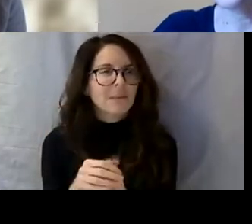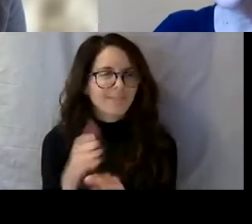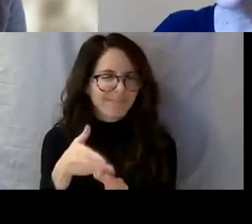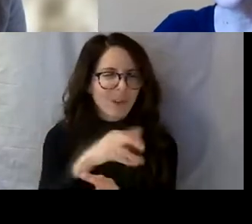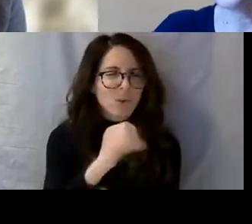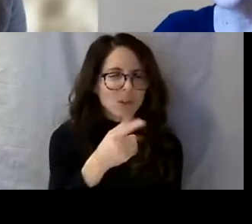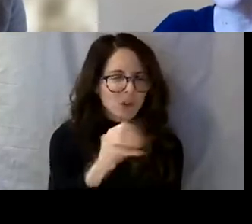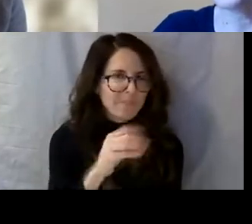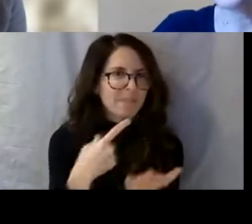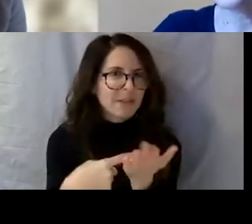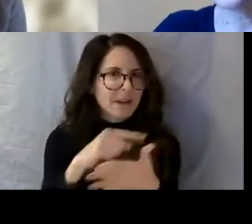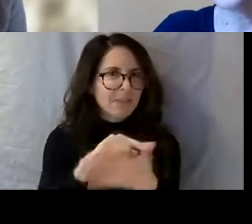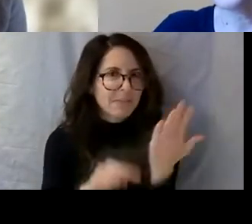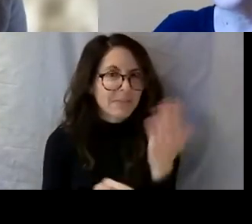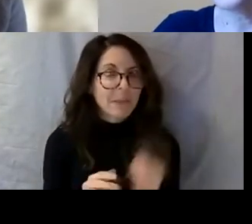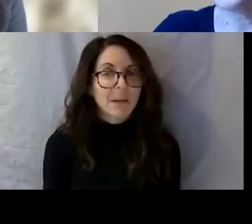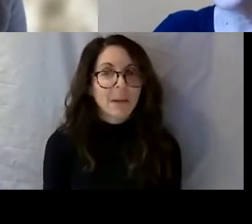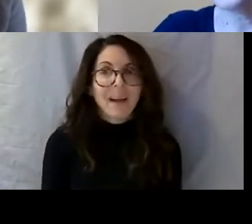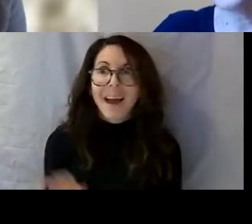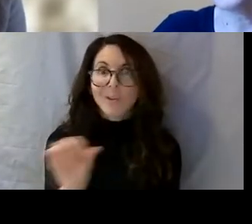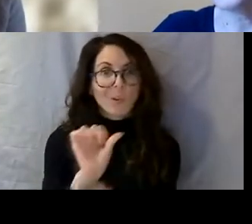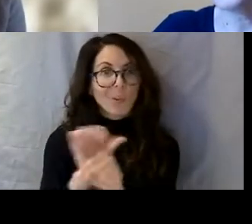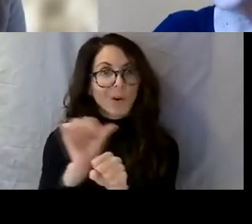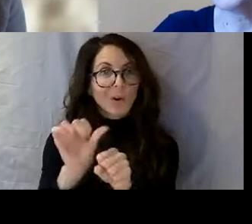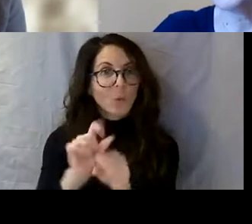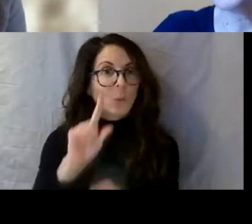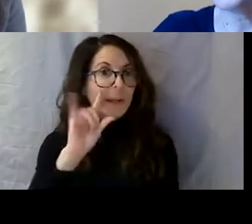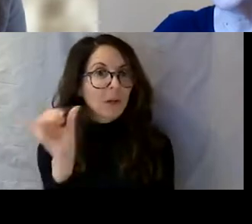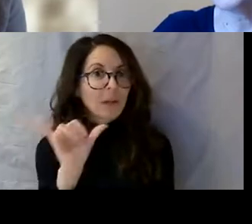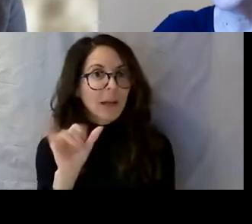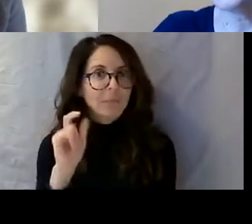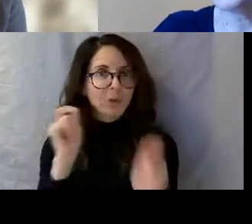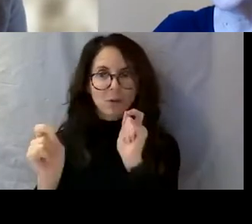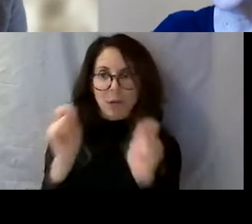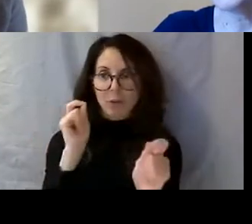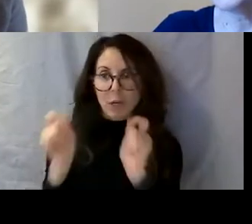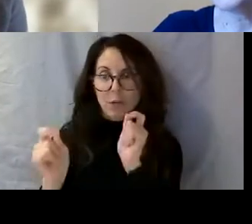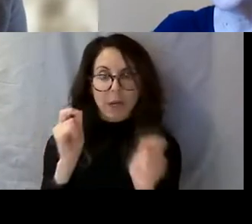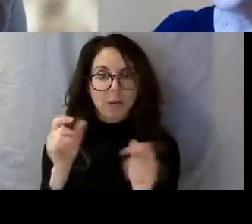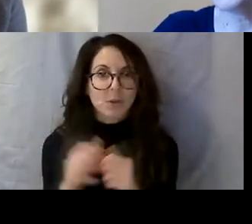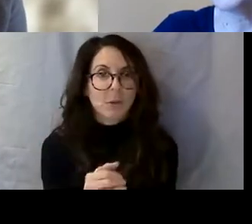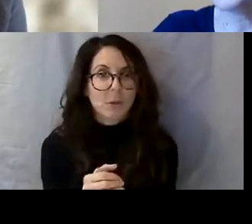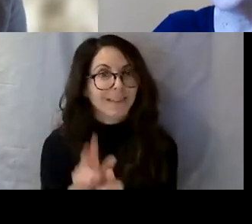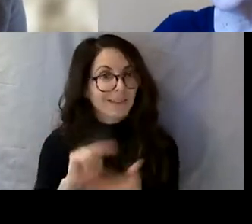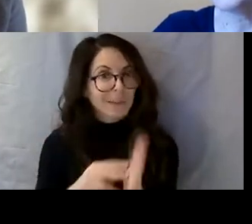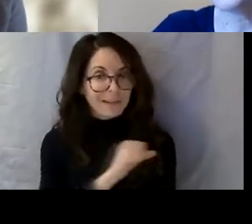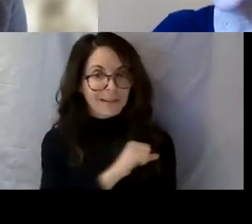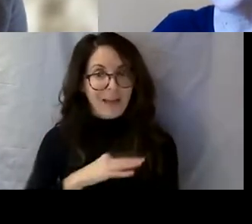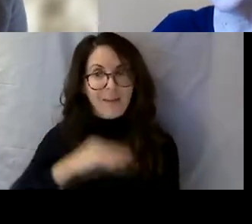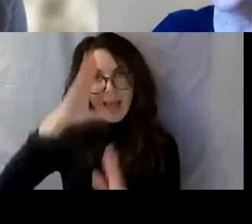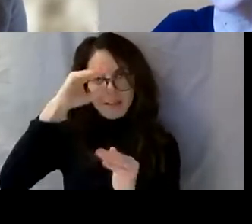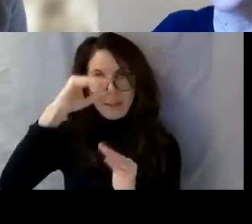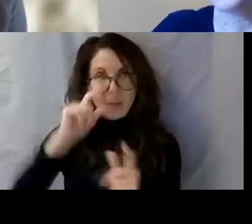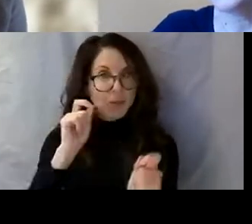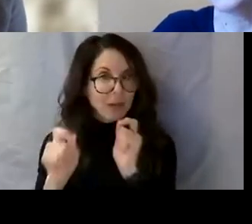pressures. There are shifting conditions of work for people in arts organizations, changing employee expectations. This